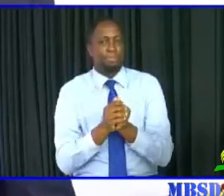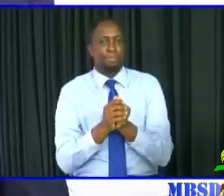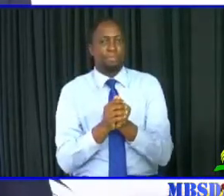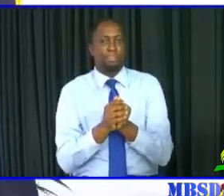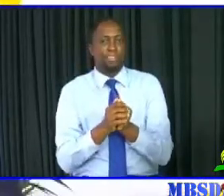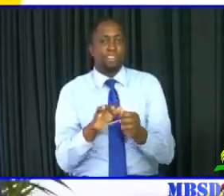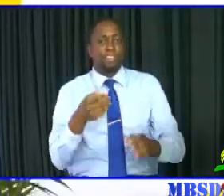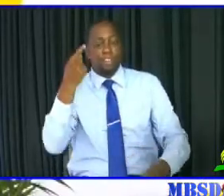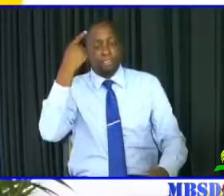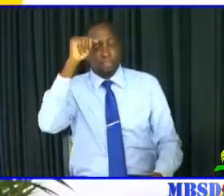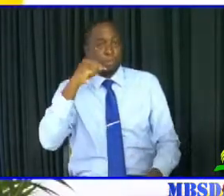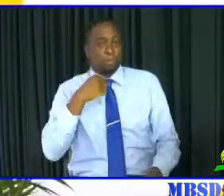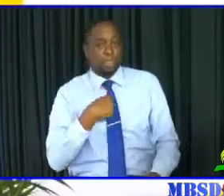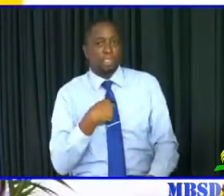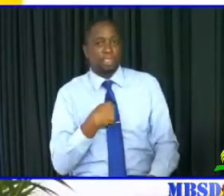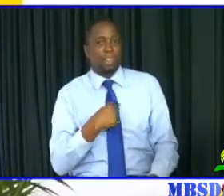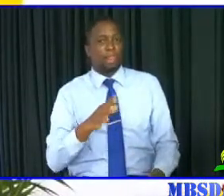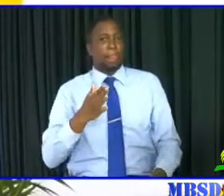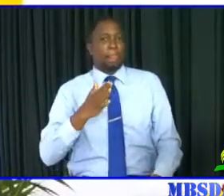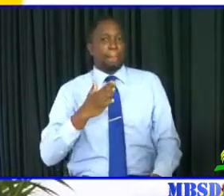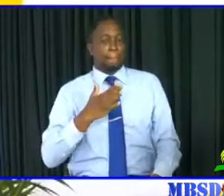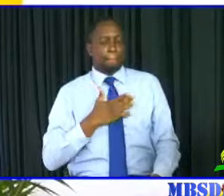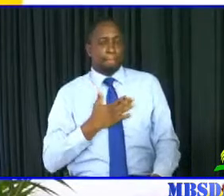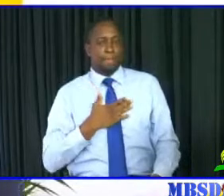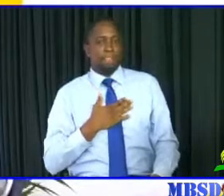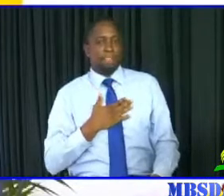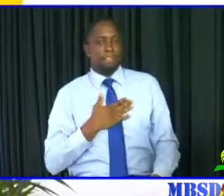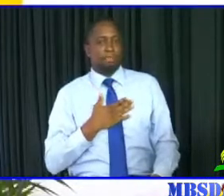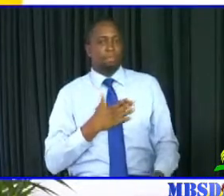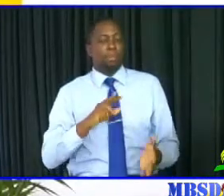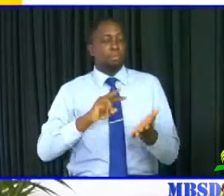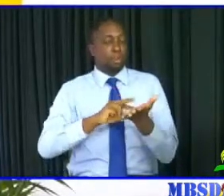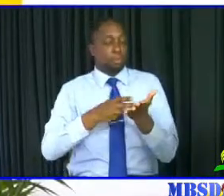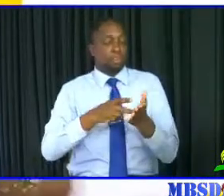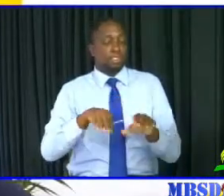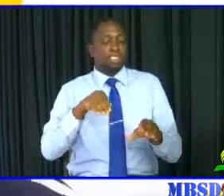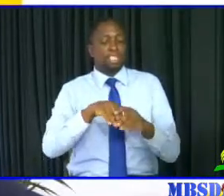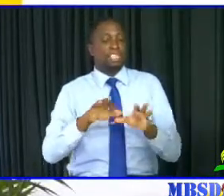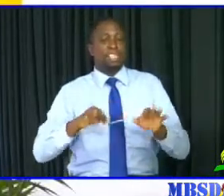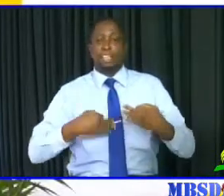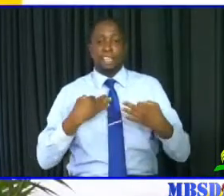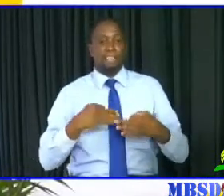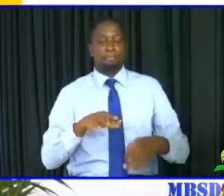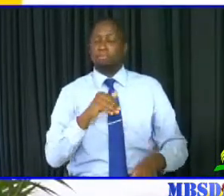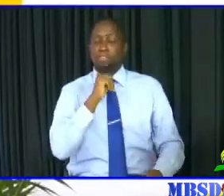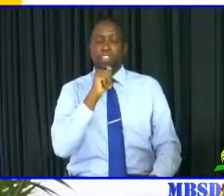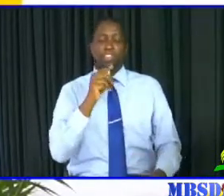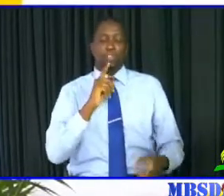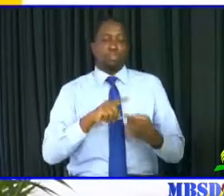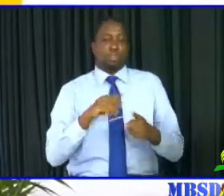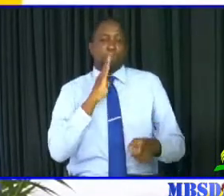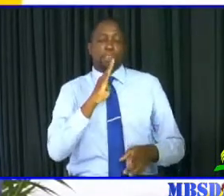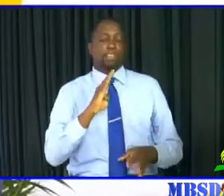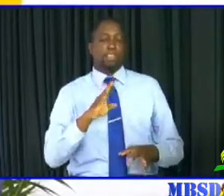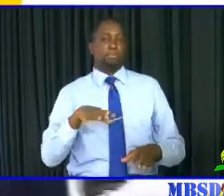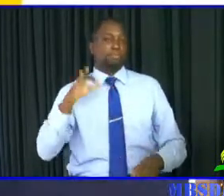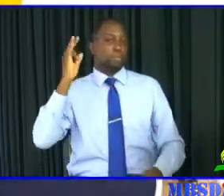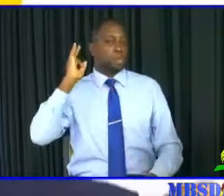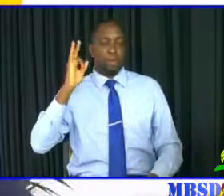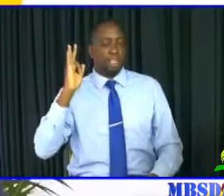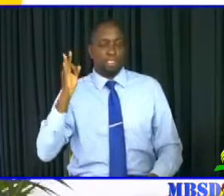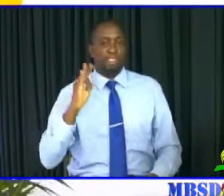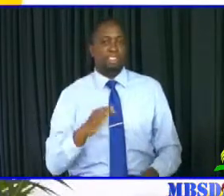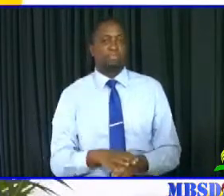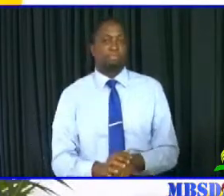for me, my objective in life is not to be a pastor. I could care